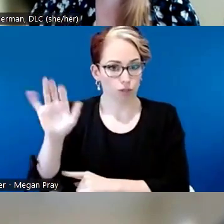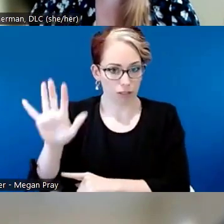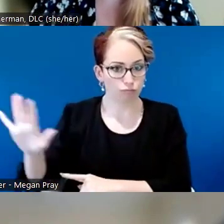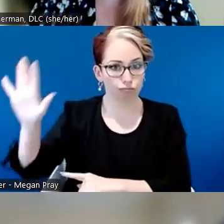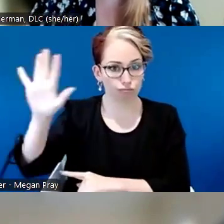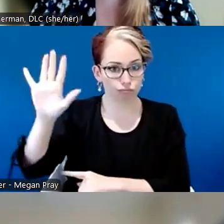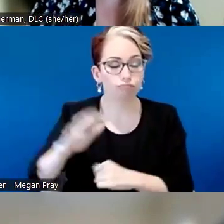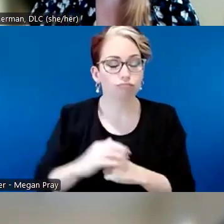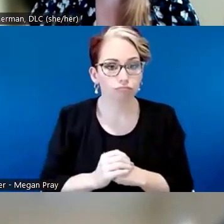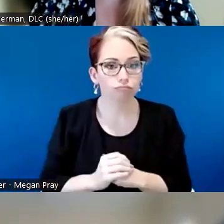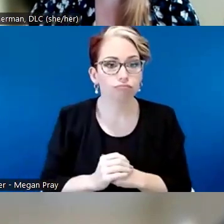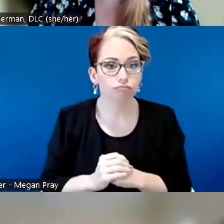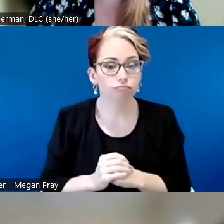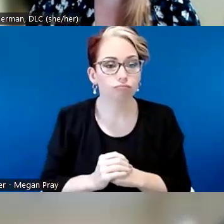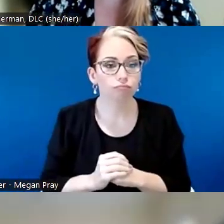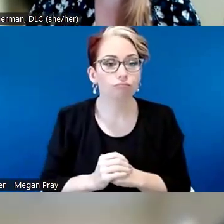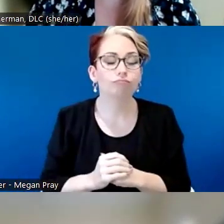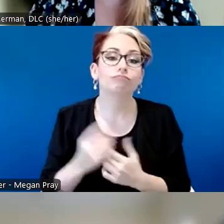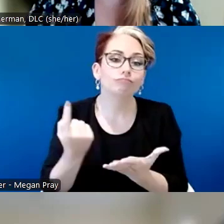Sometimes we